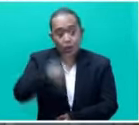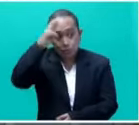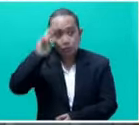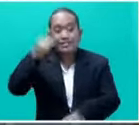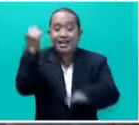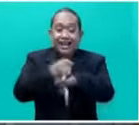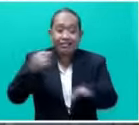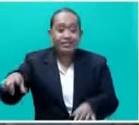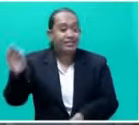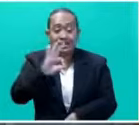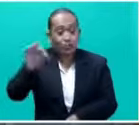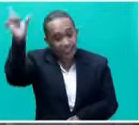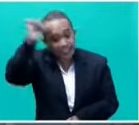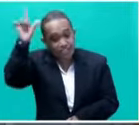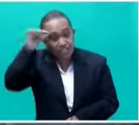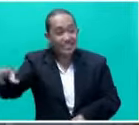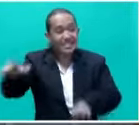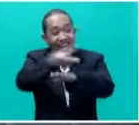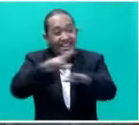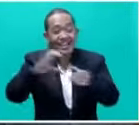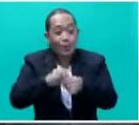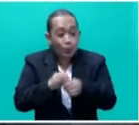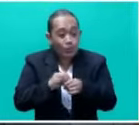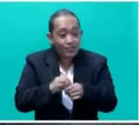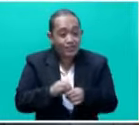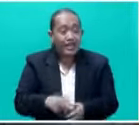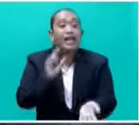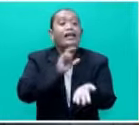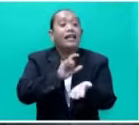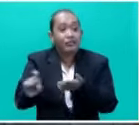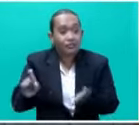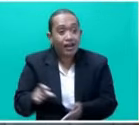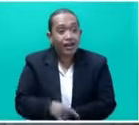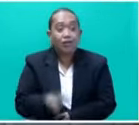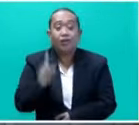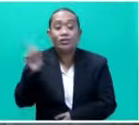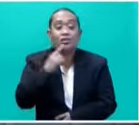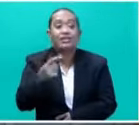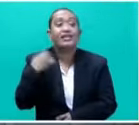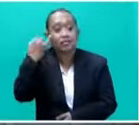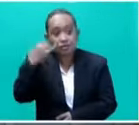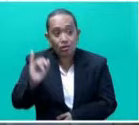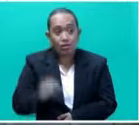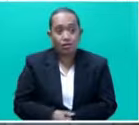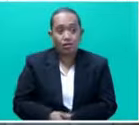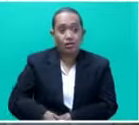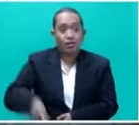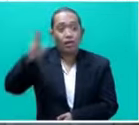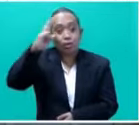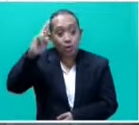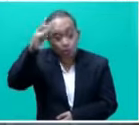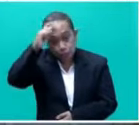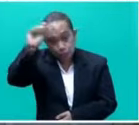the Indigenous landowners. So she needs to clarify what she stated is incorrect. The Roko Tuis are government officials